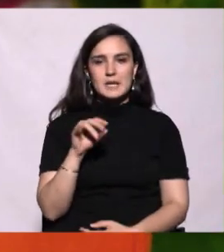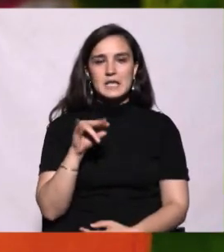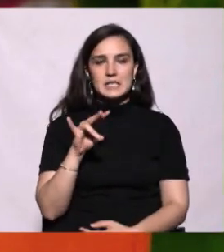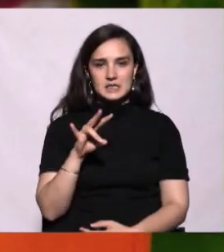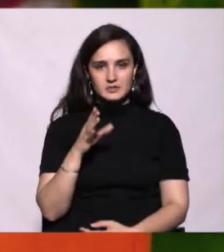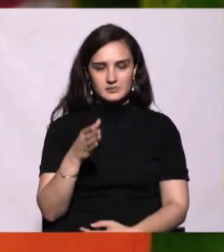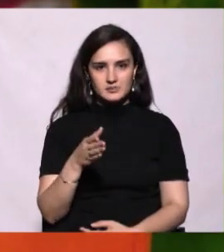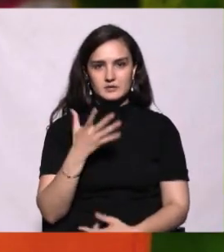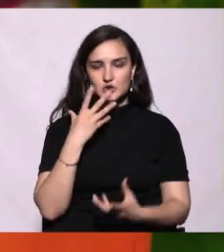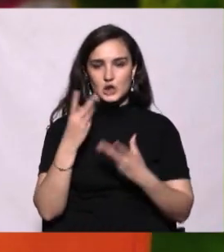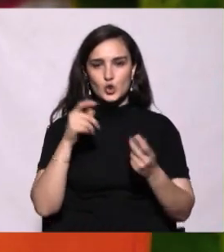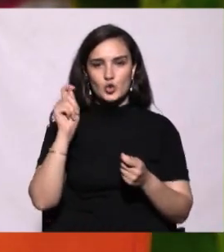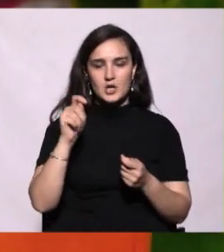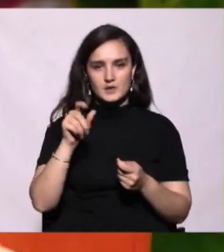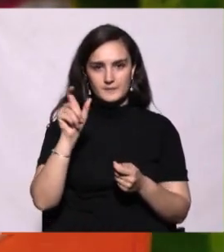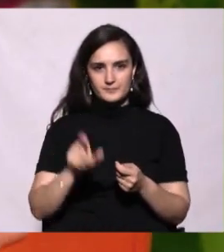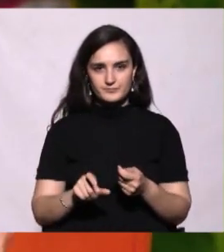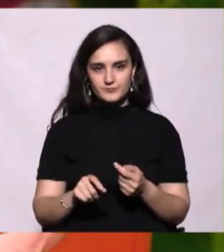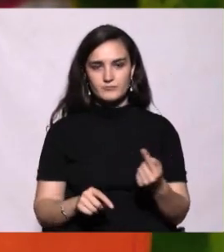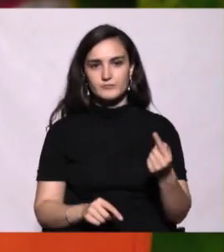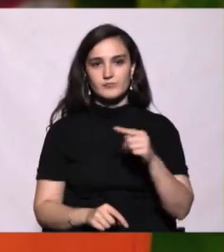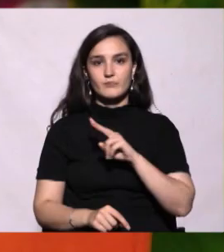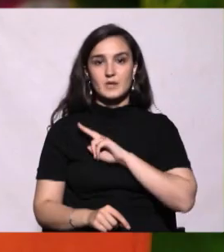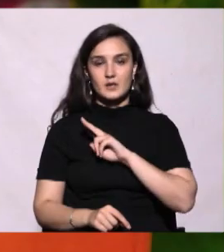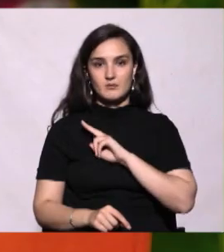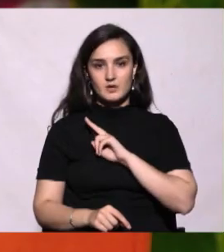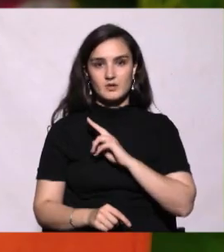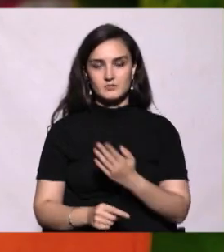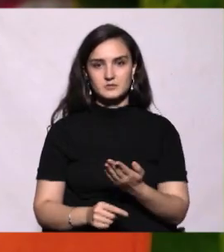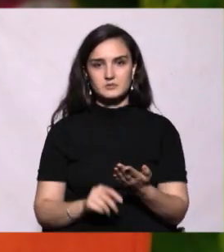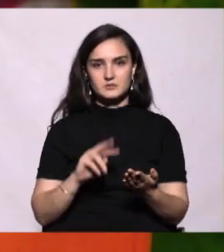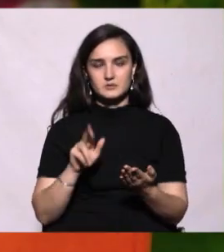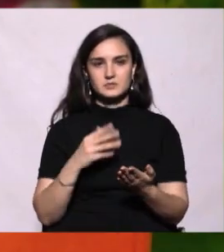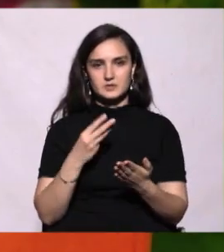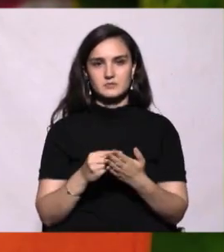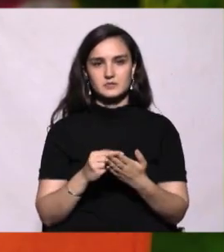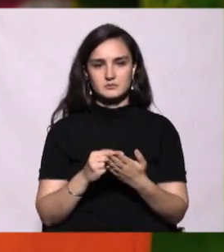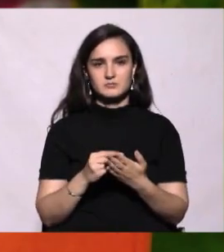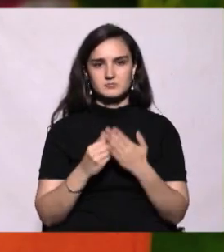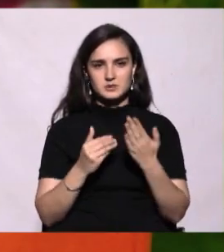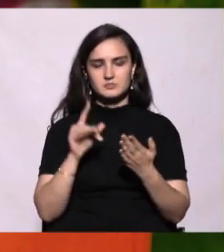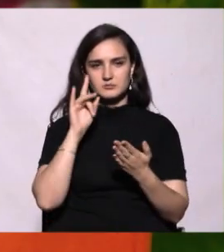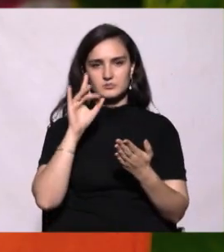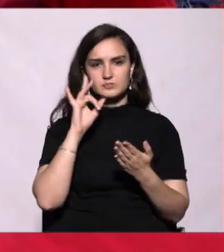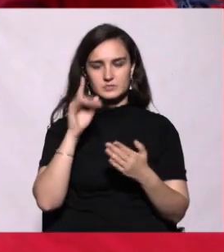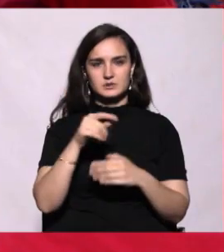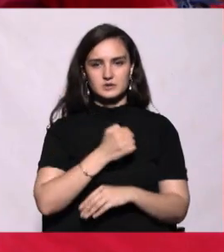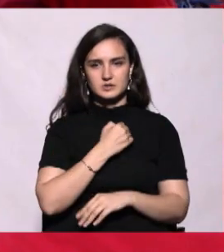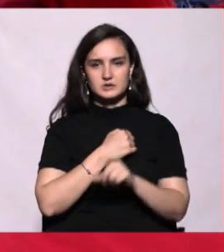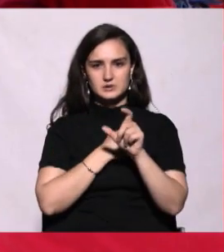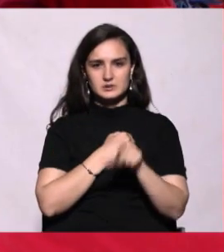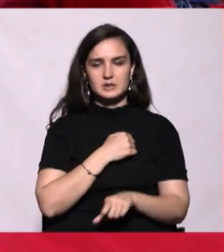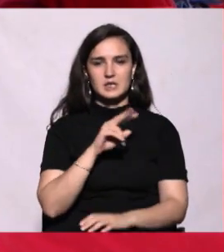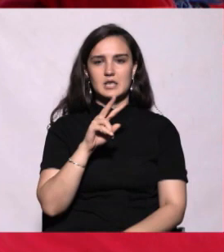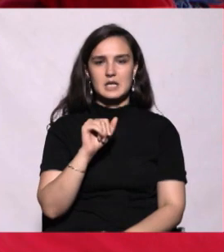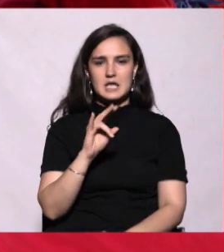wizard Merlin, King Arthur's love Guinevere, and his one of the most famous knight,